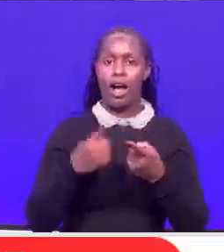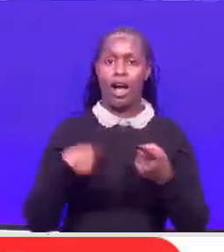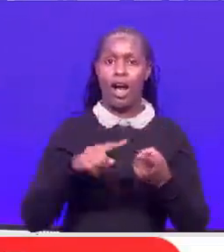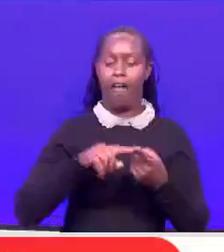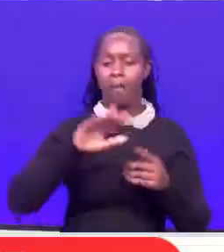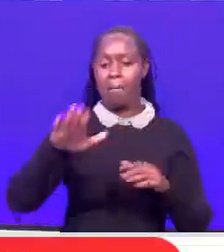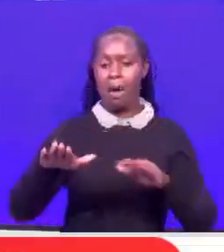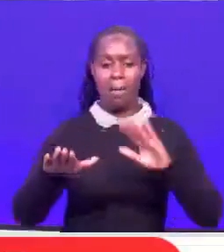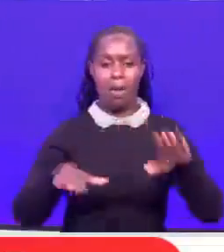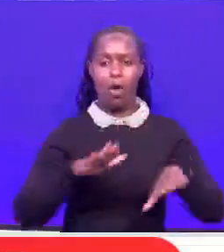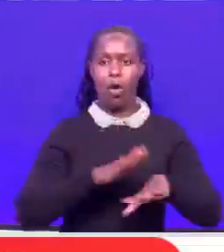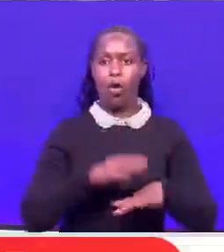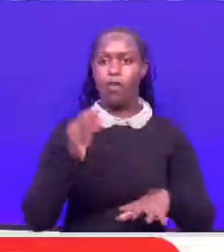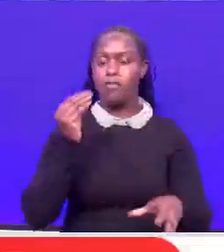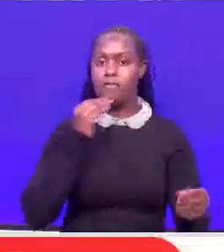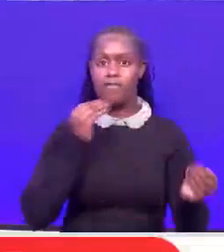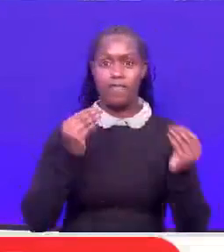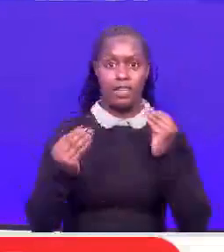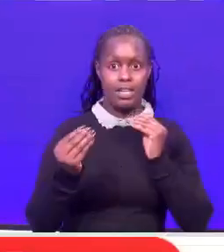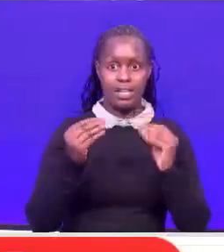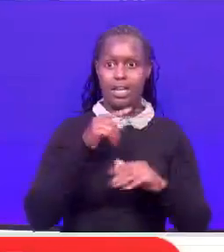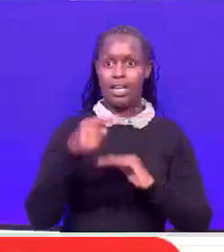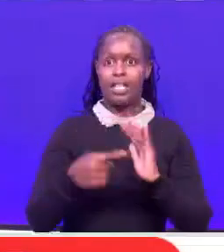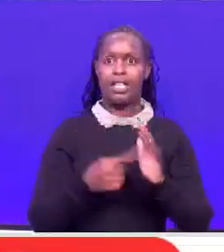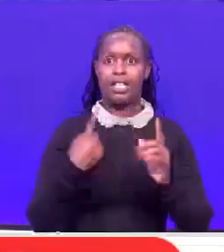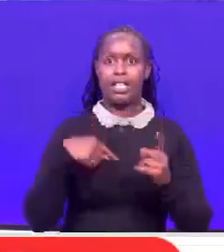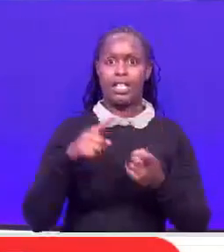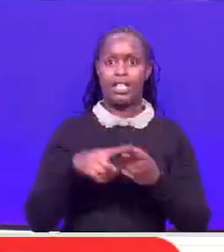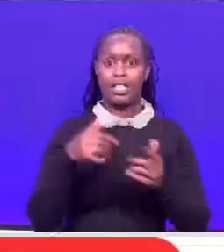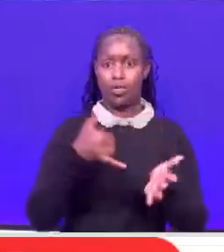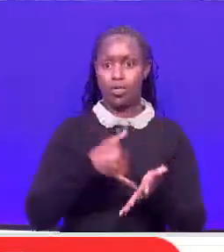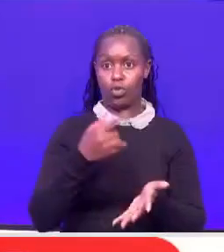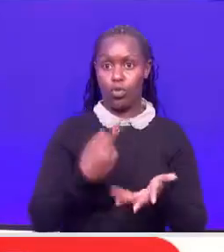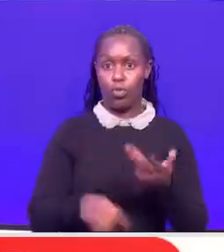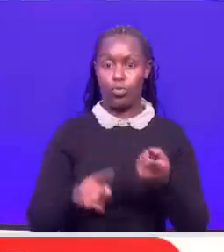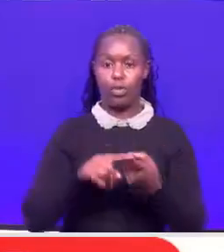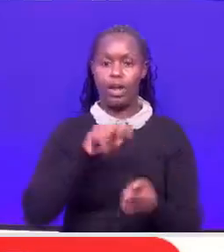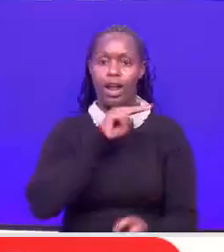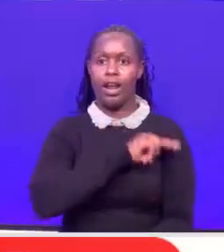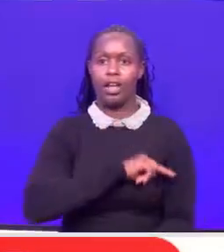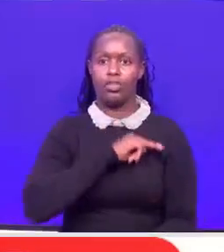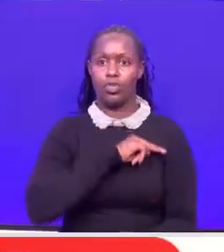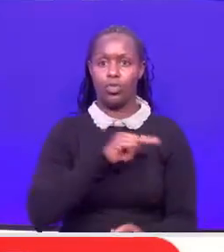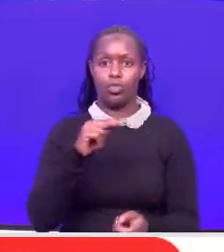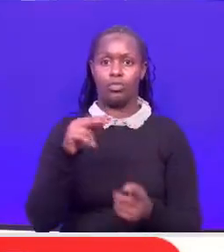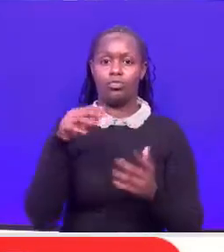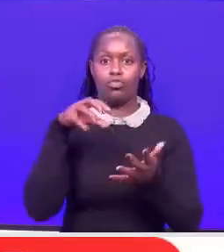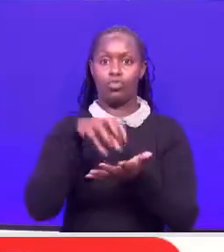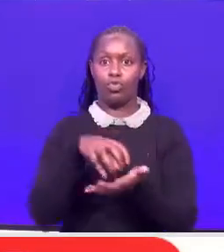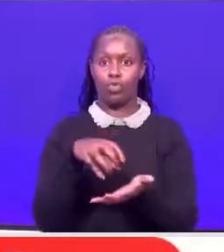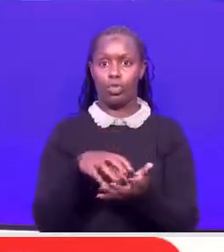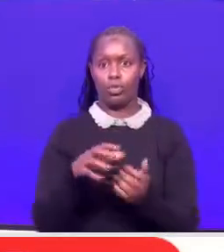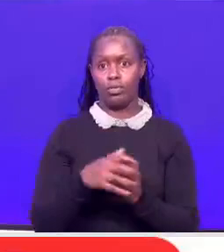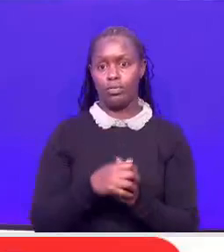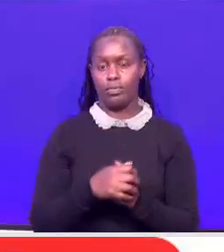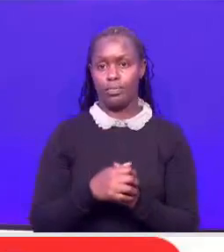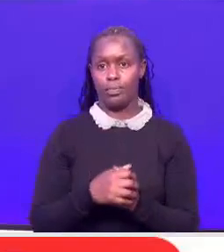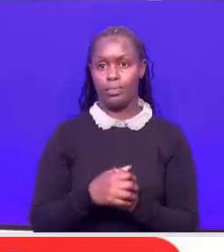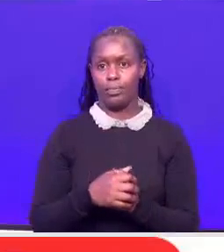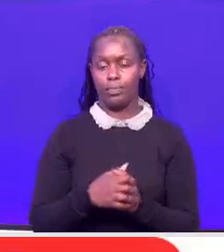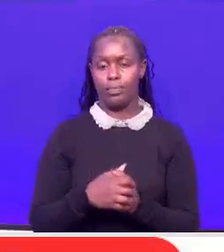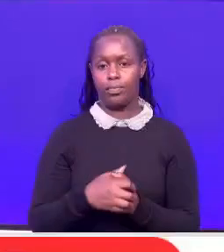feeding grounds, their graceful presence adding to the park's natural allure. Tumekuwa tukiendeleza na hii shughuli